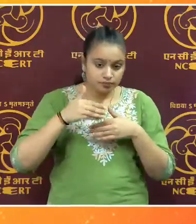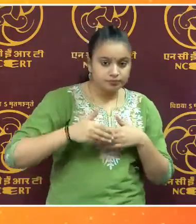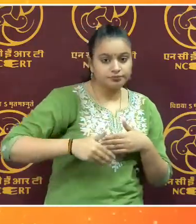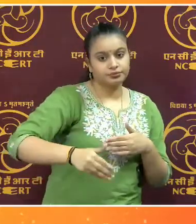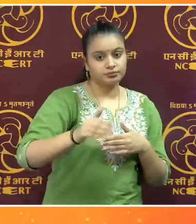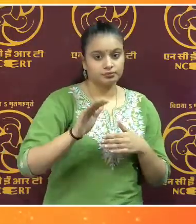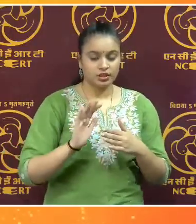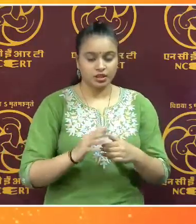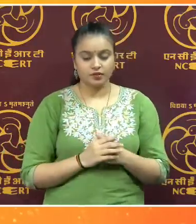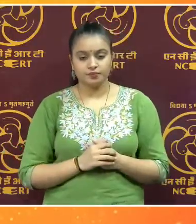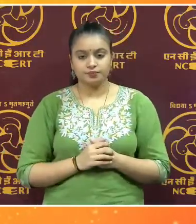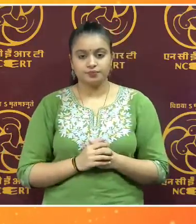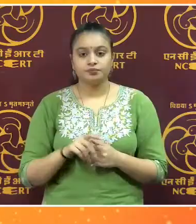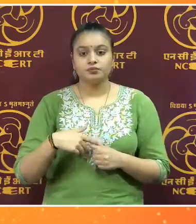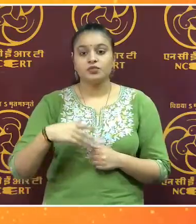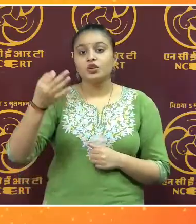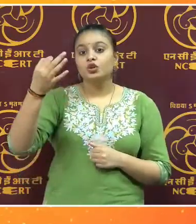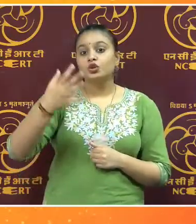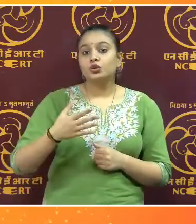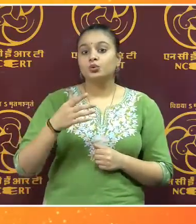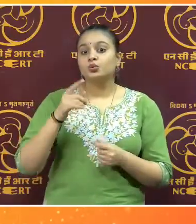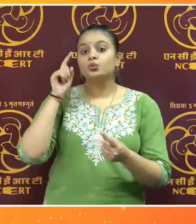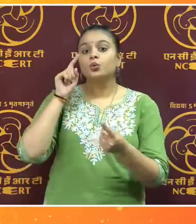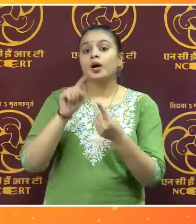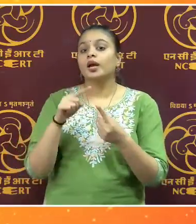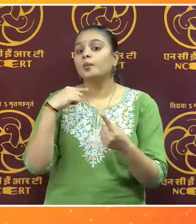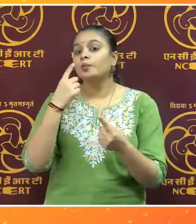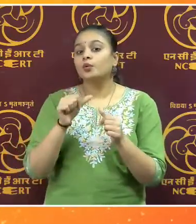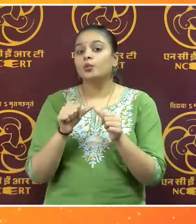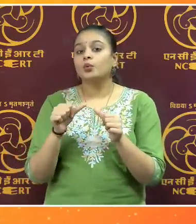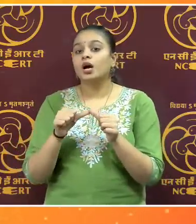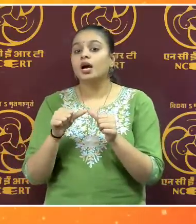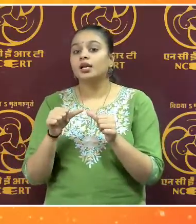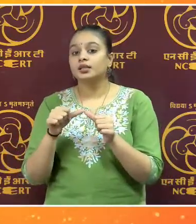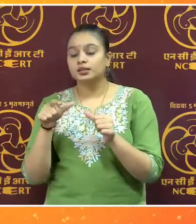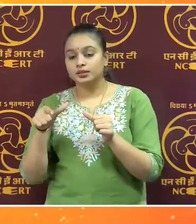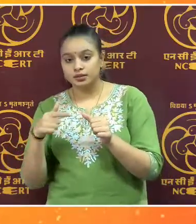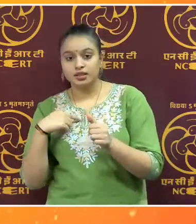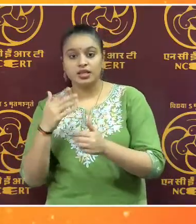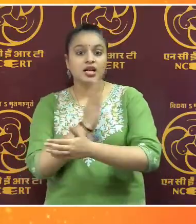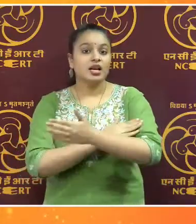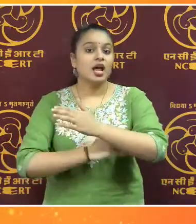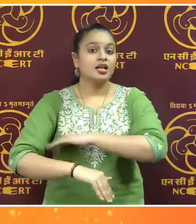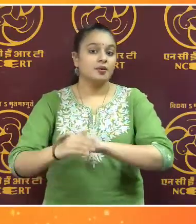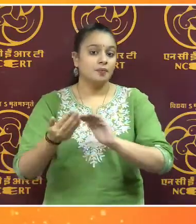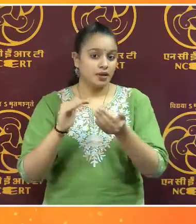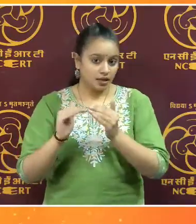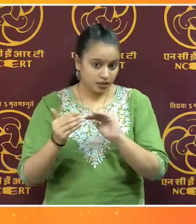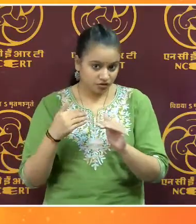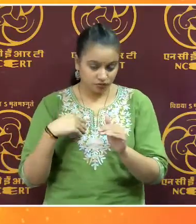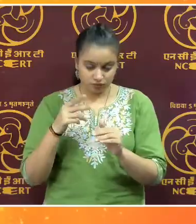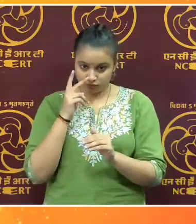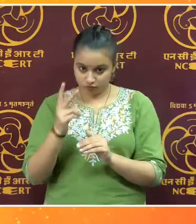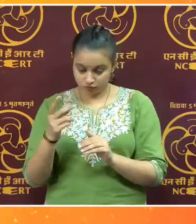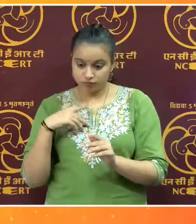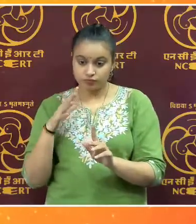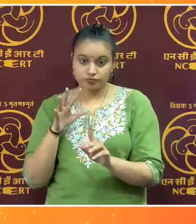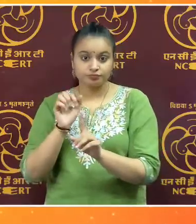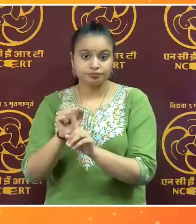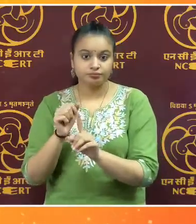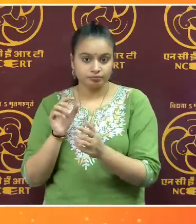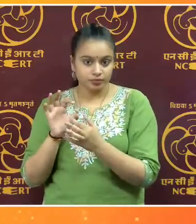So now his new target is Mr. Anil, which he saw him during a wrestling match, and now he's trying to approach that